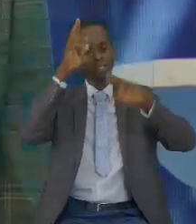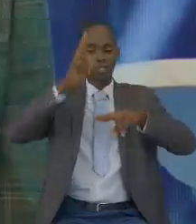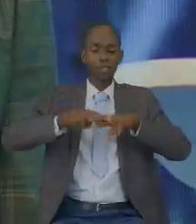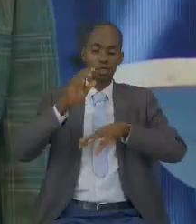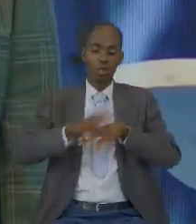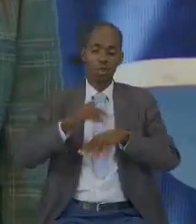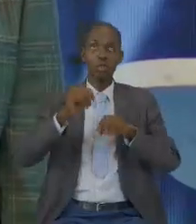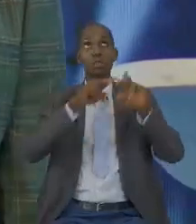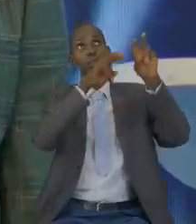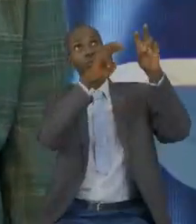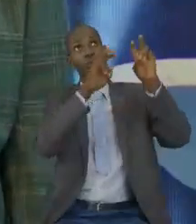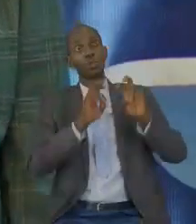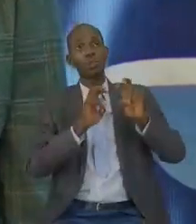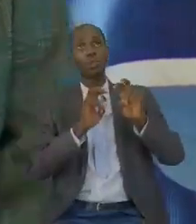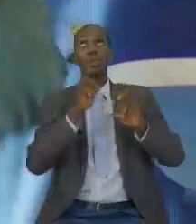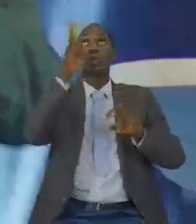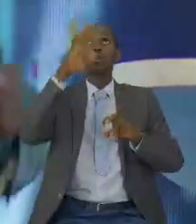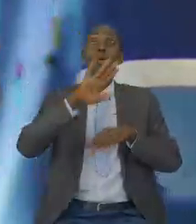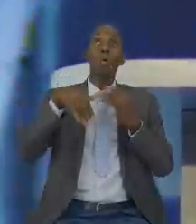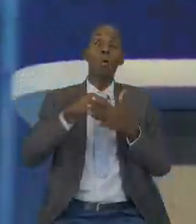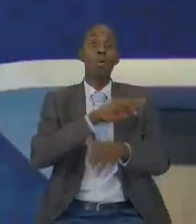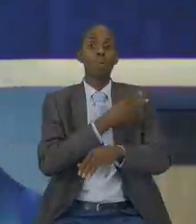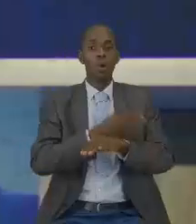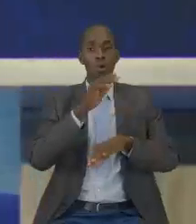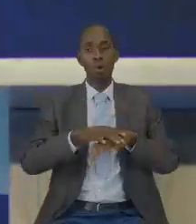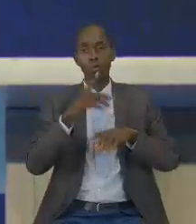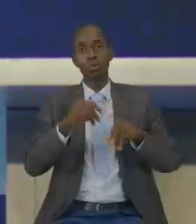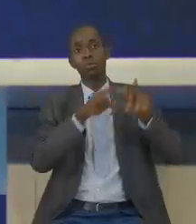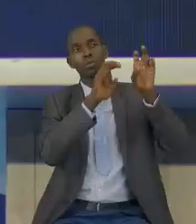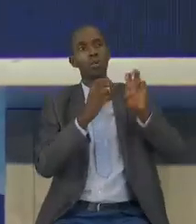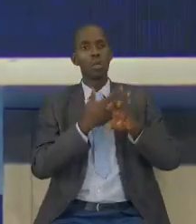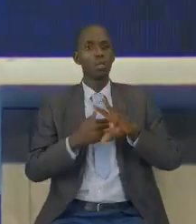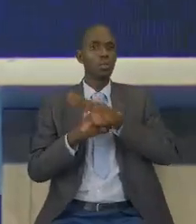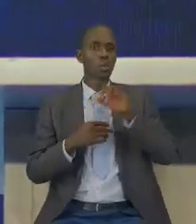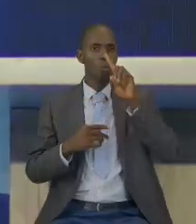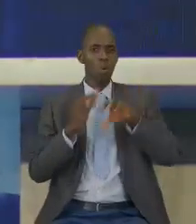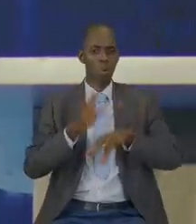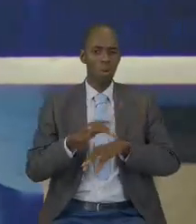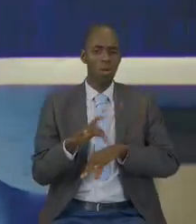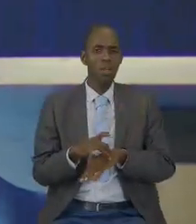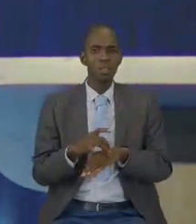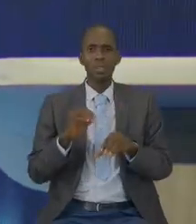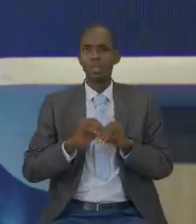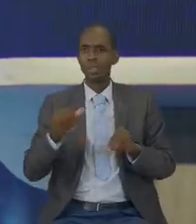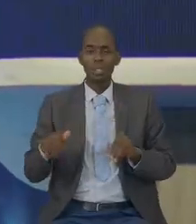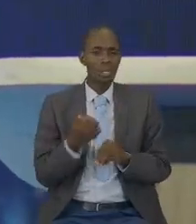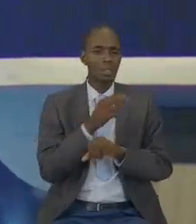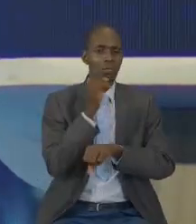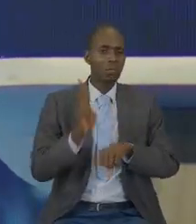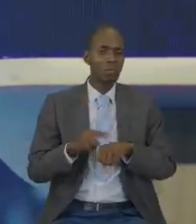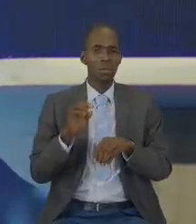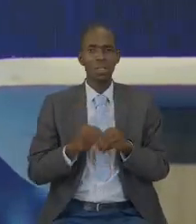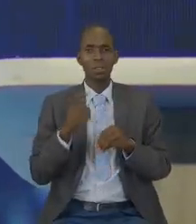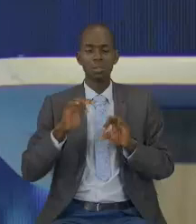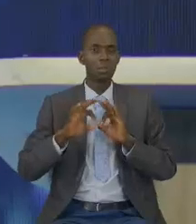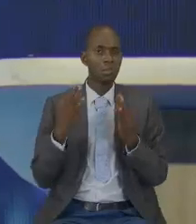throne, God Almighty on the throne, and no one on earth, in any nation, in the kindreds,